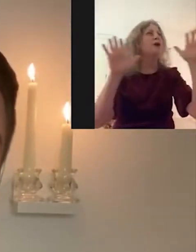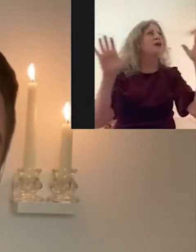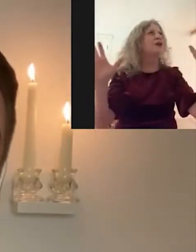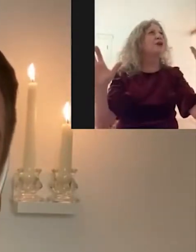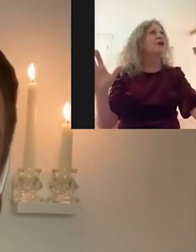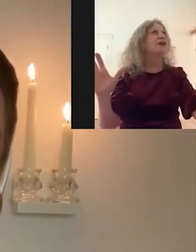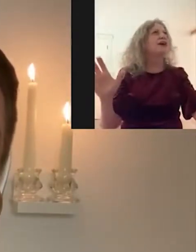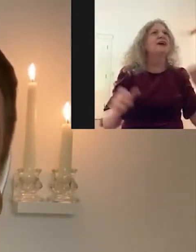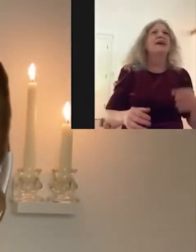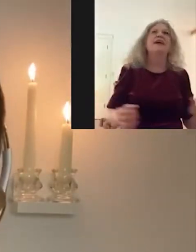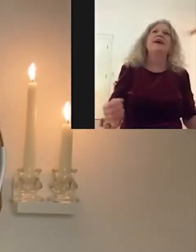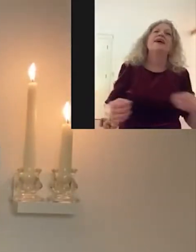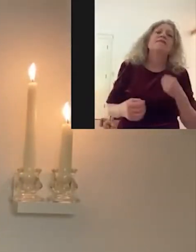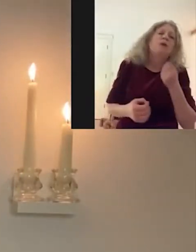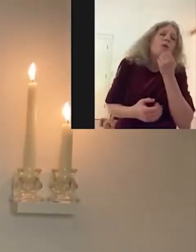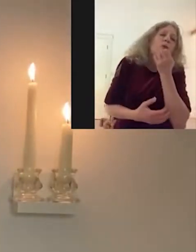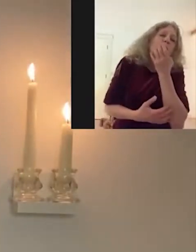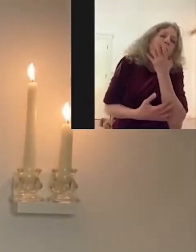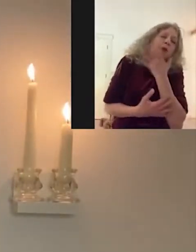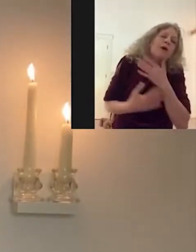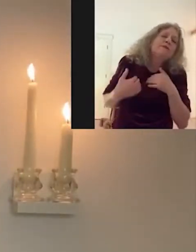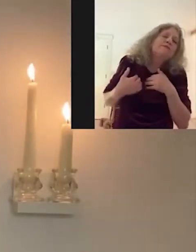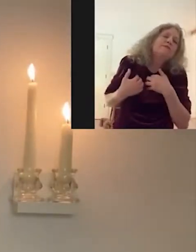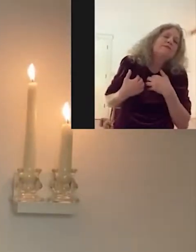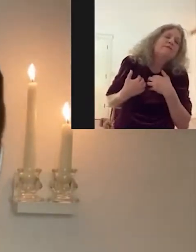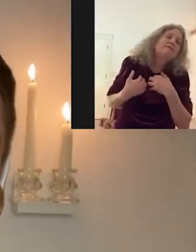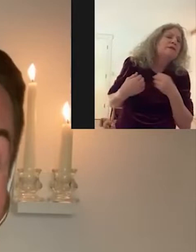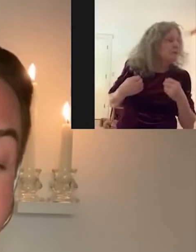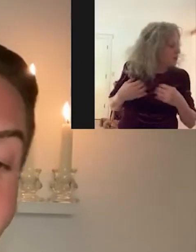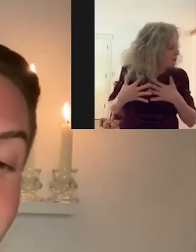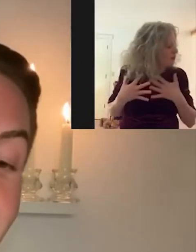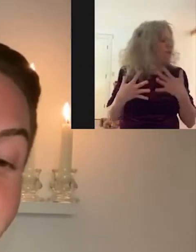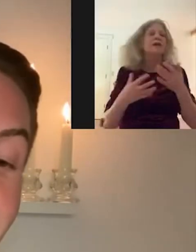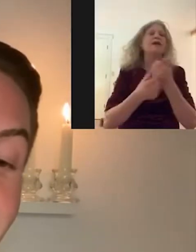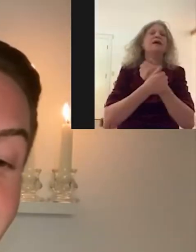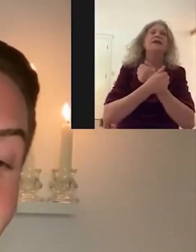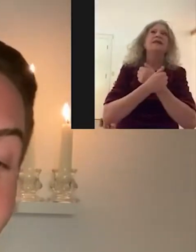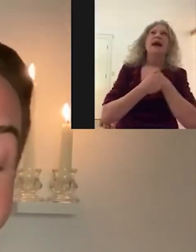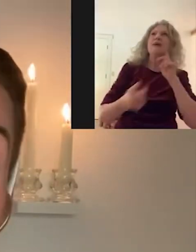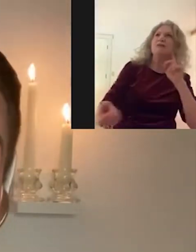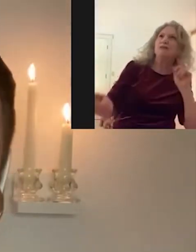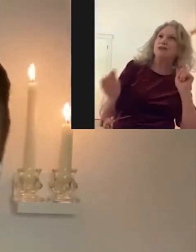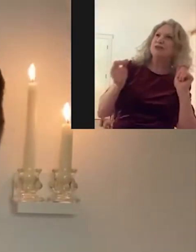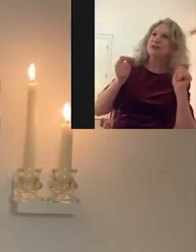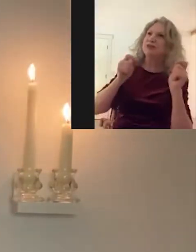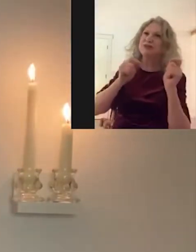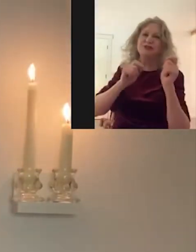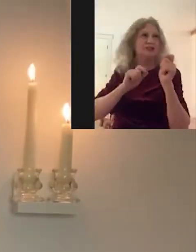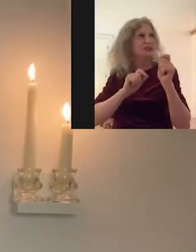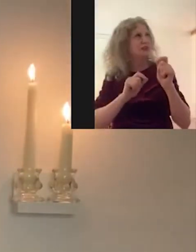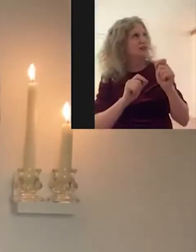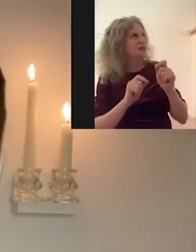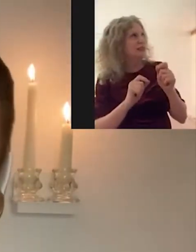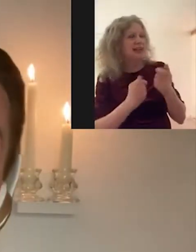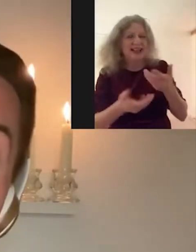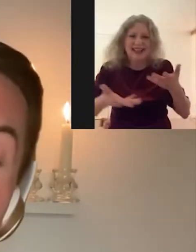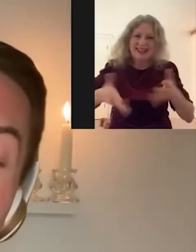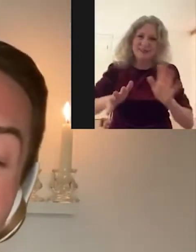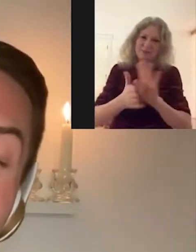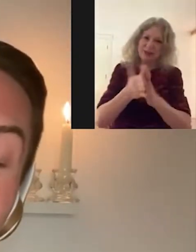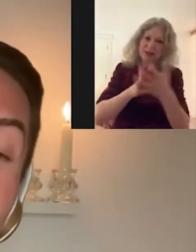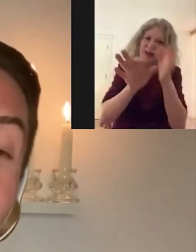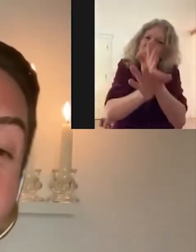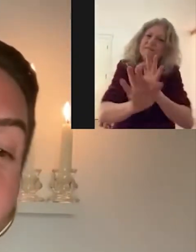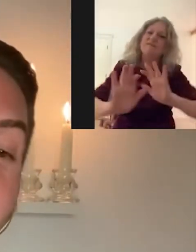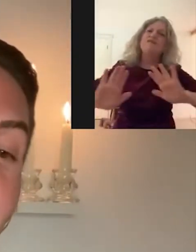weary soul, love that bursts all chains asunder, set us free and make